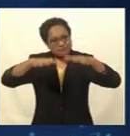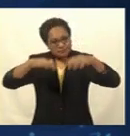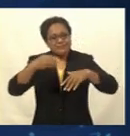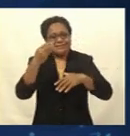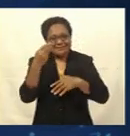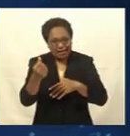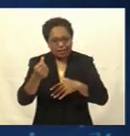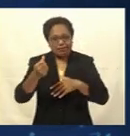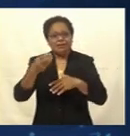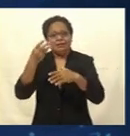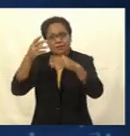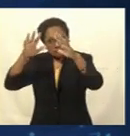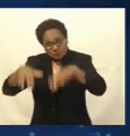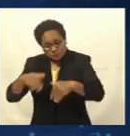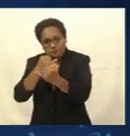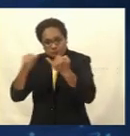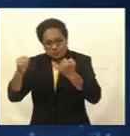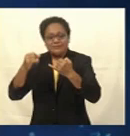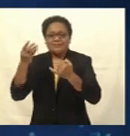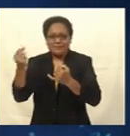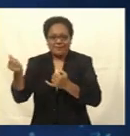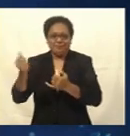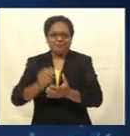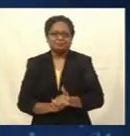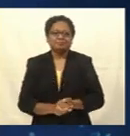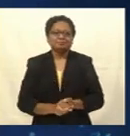few thunderstorms over most places.